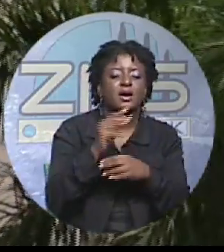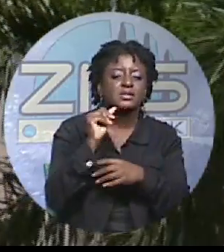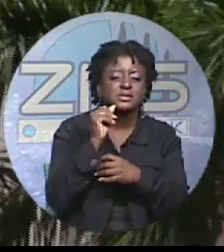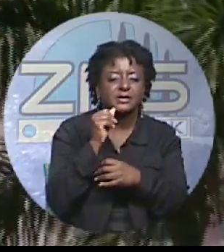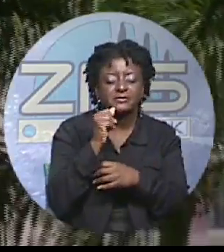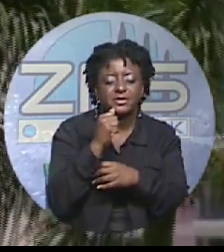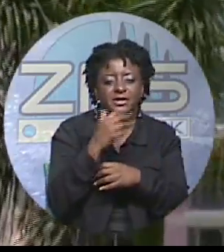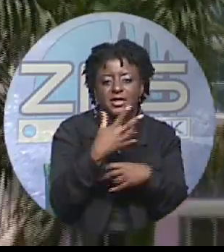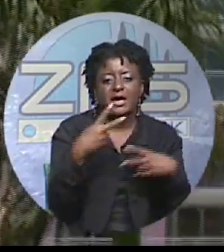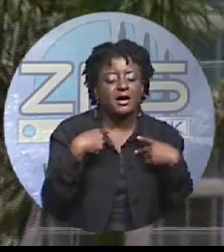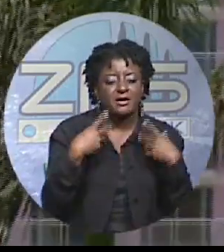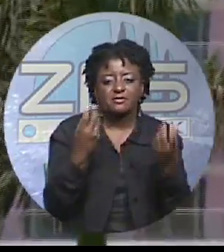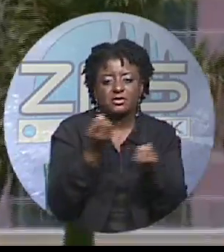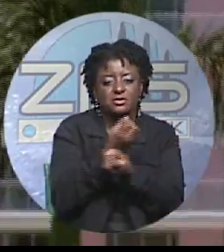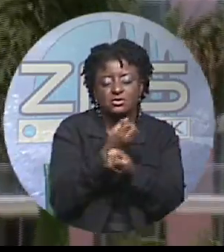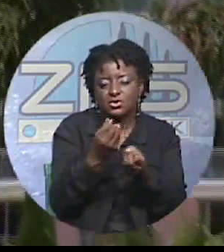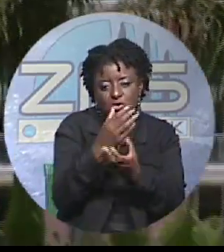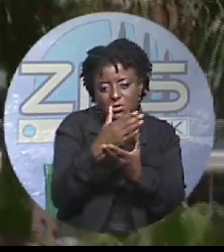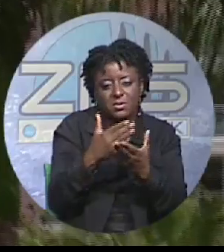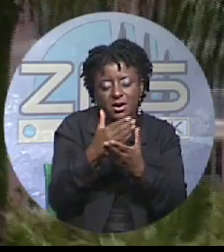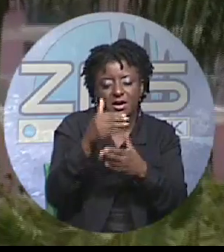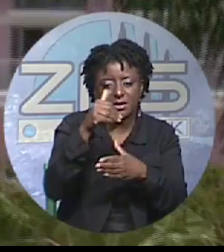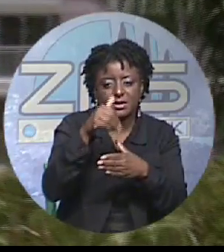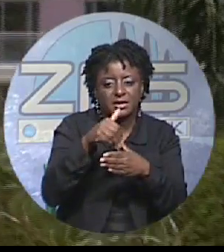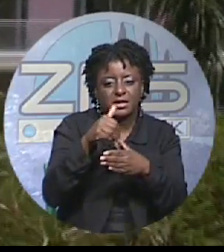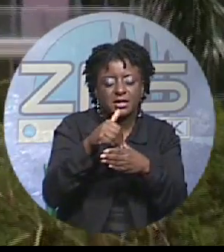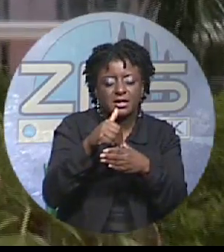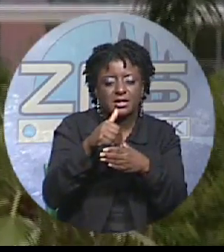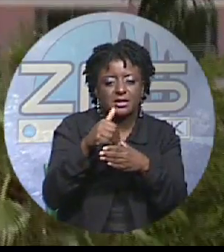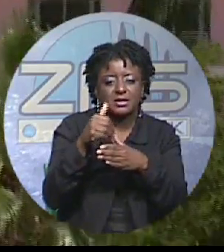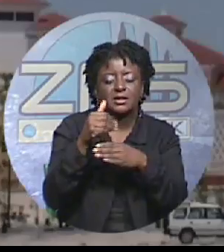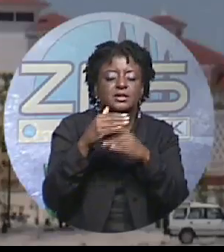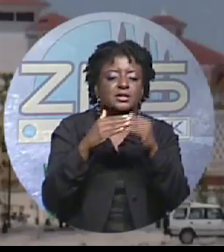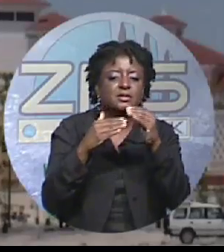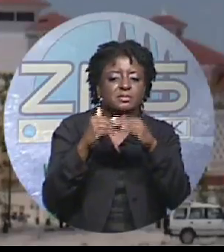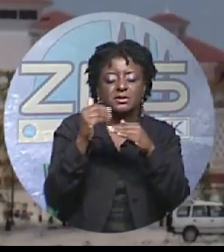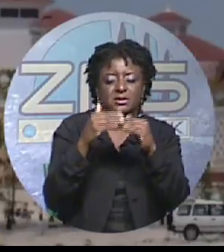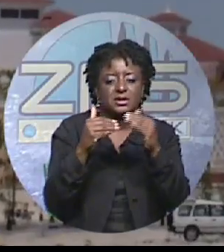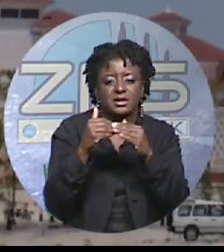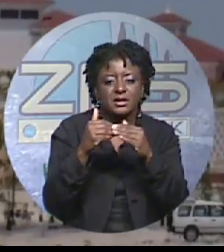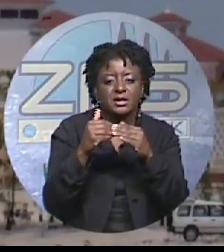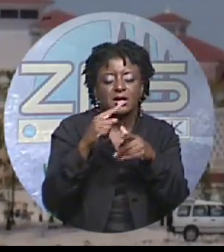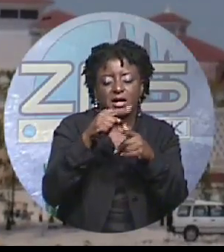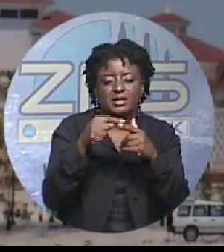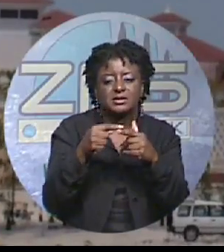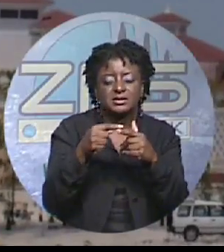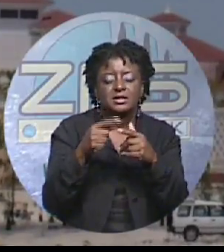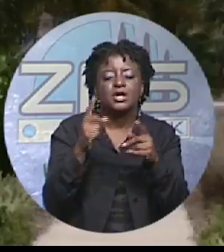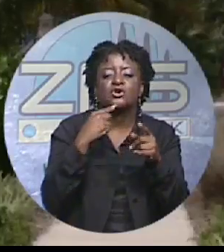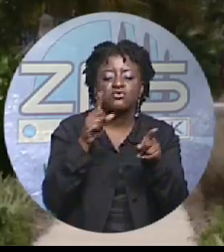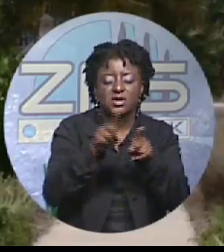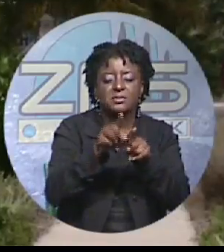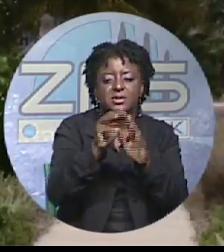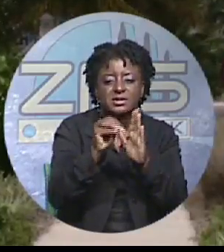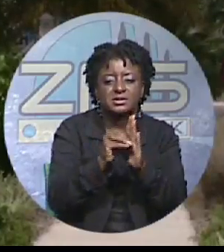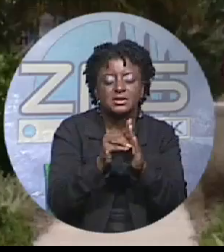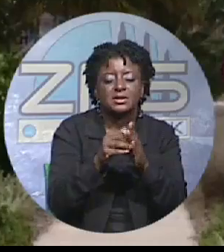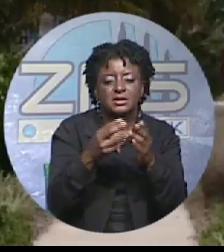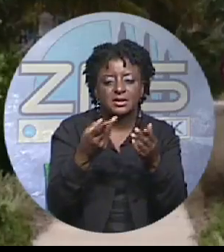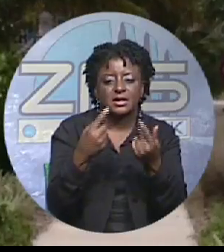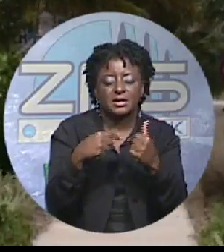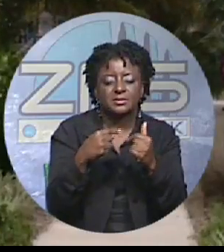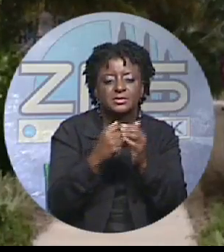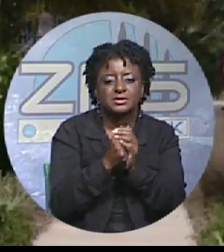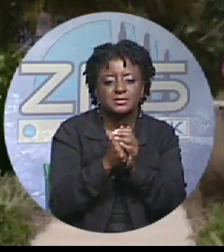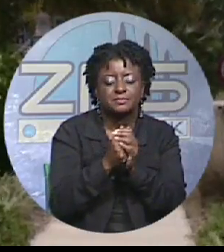they have no hand to play until the major parties come to an agreement. Claims have been made of shoddy work being done on the project.